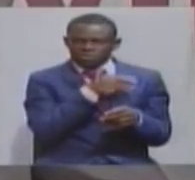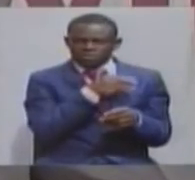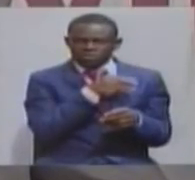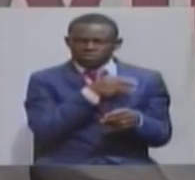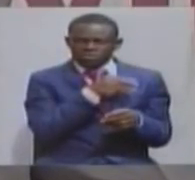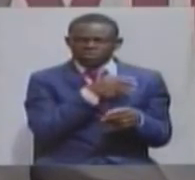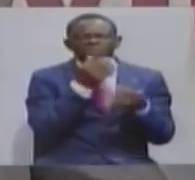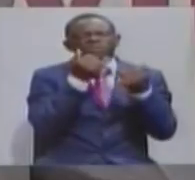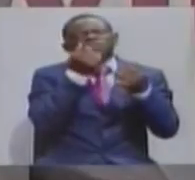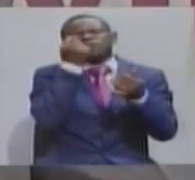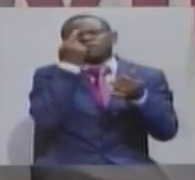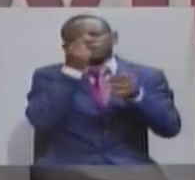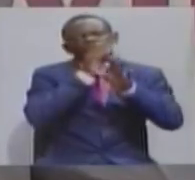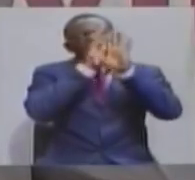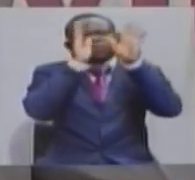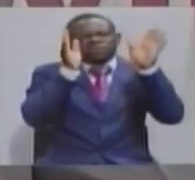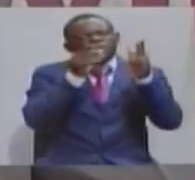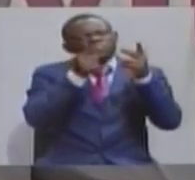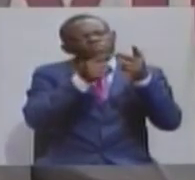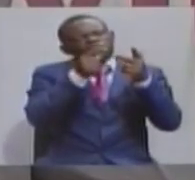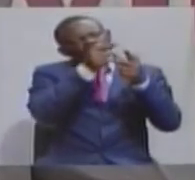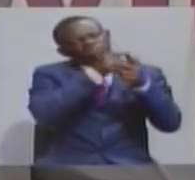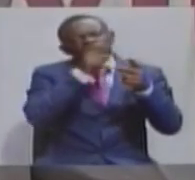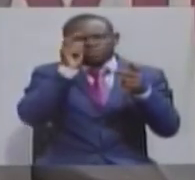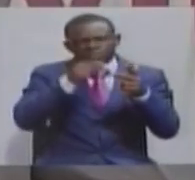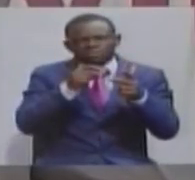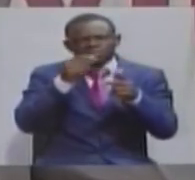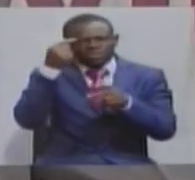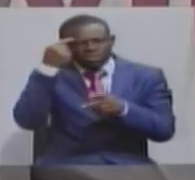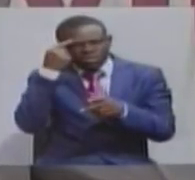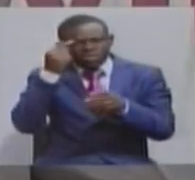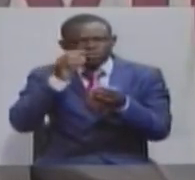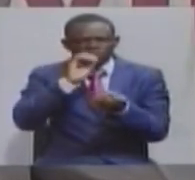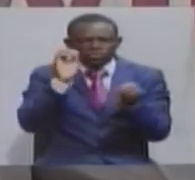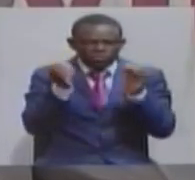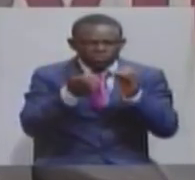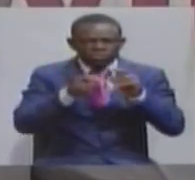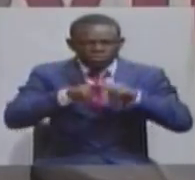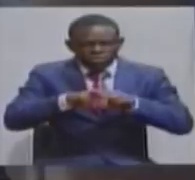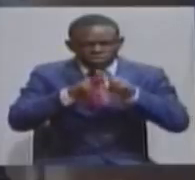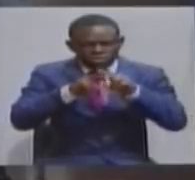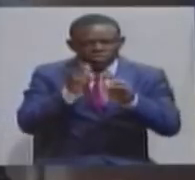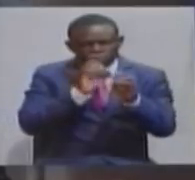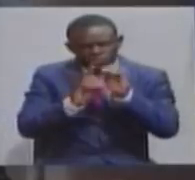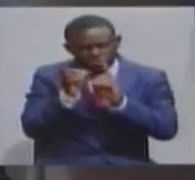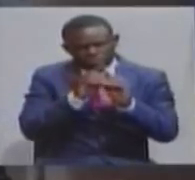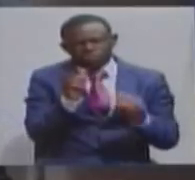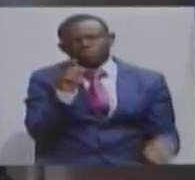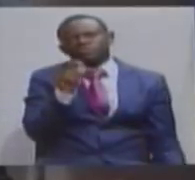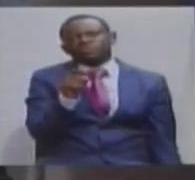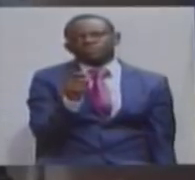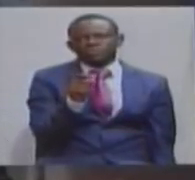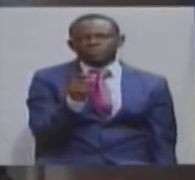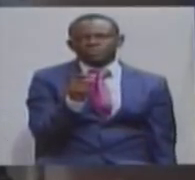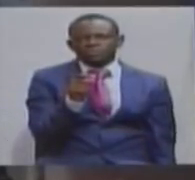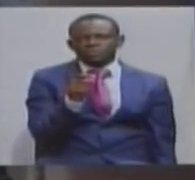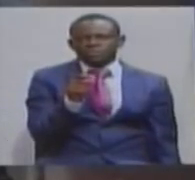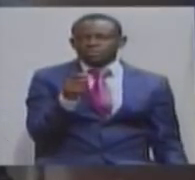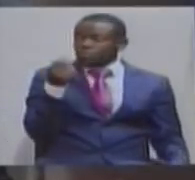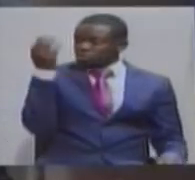very clearly, Mr. Zulu, I was on this same program way back in March